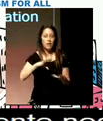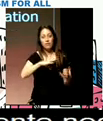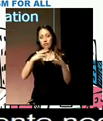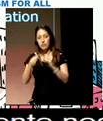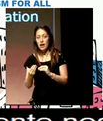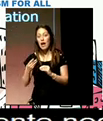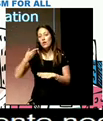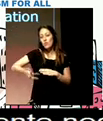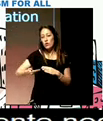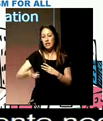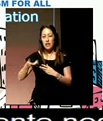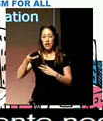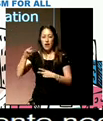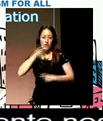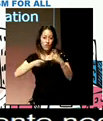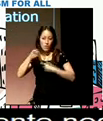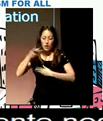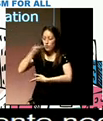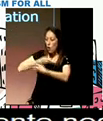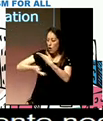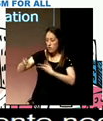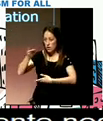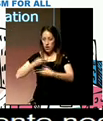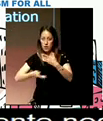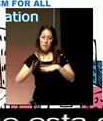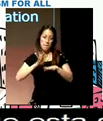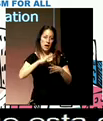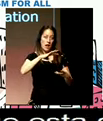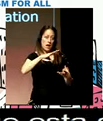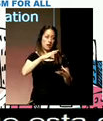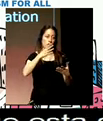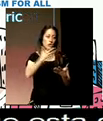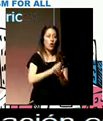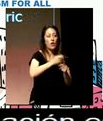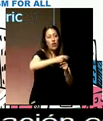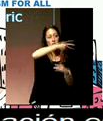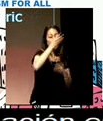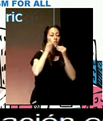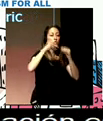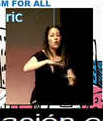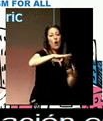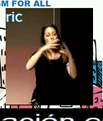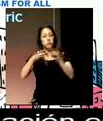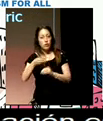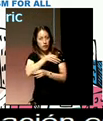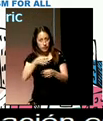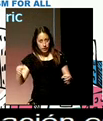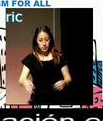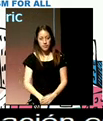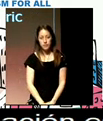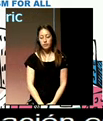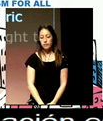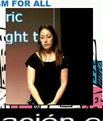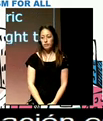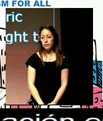historic environments as well too. So the care that does need to be brought to bear in determining how